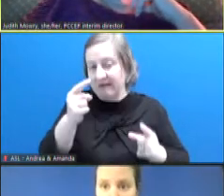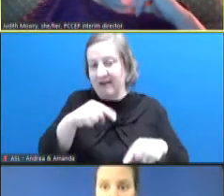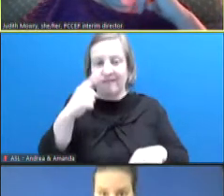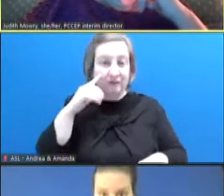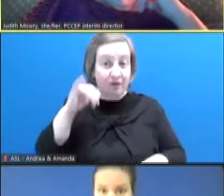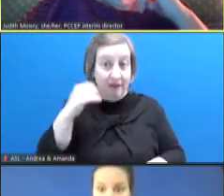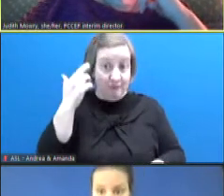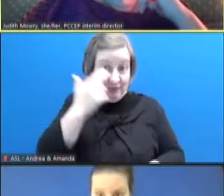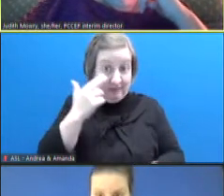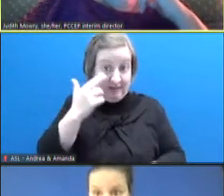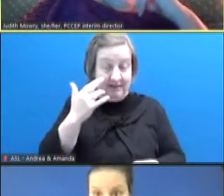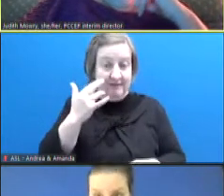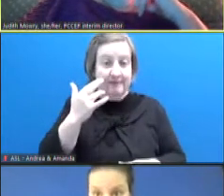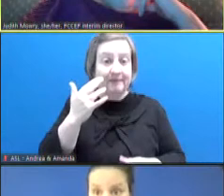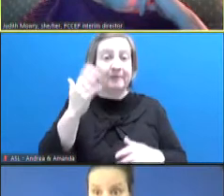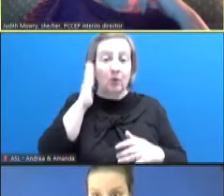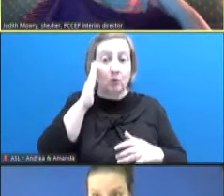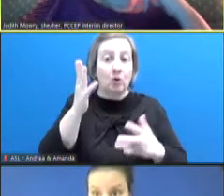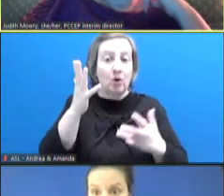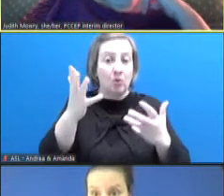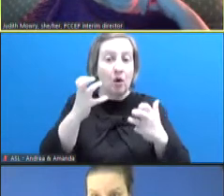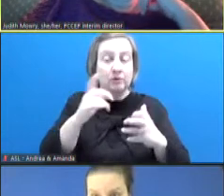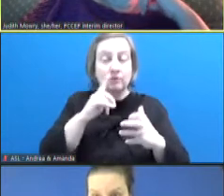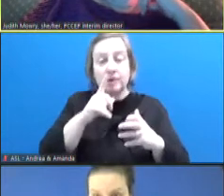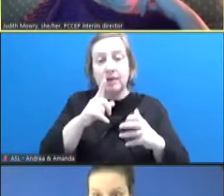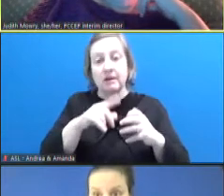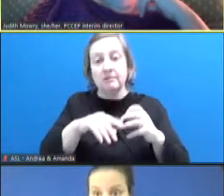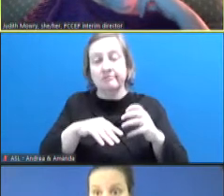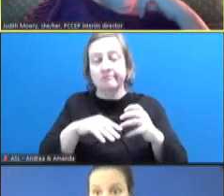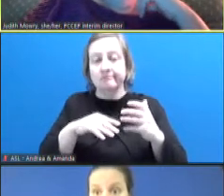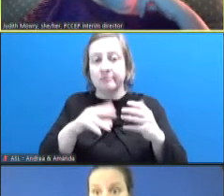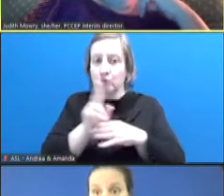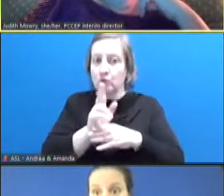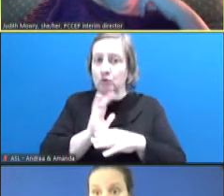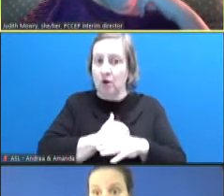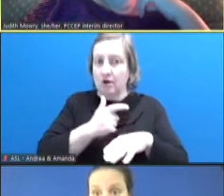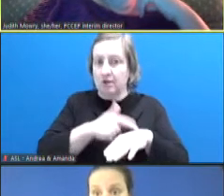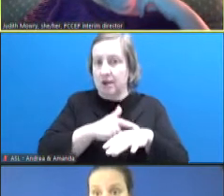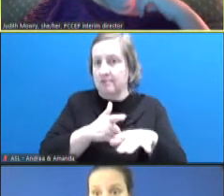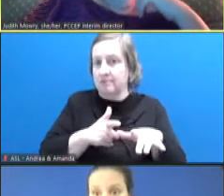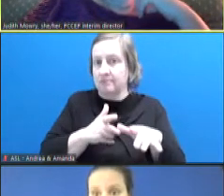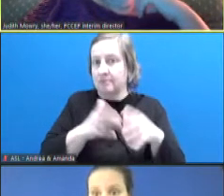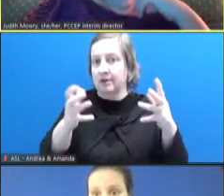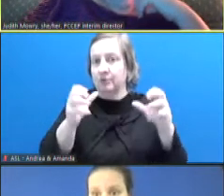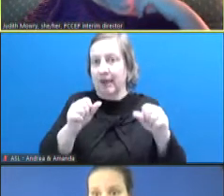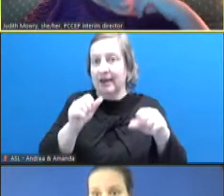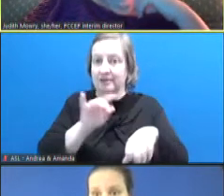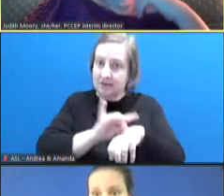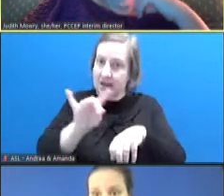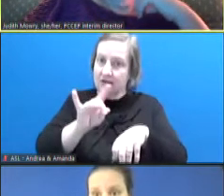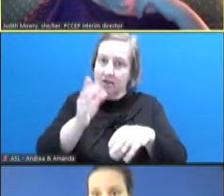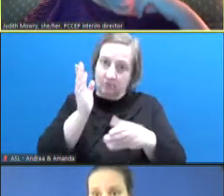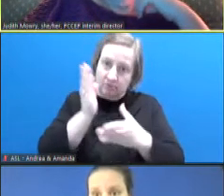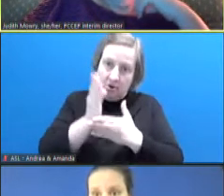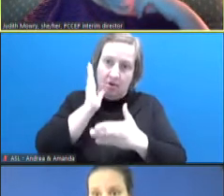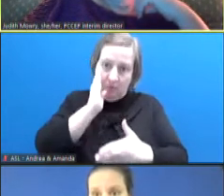purpose. So we'll want to really maximize our time. We're going to do a hard 8 o'clock stop.